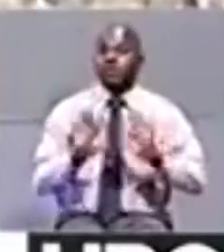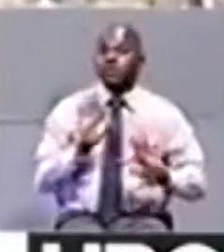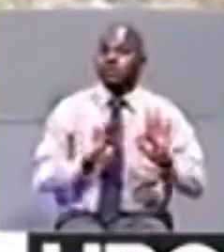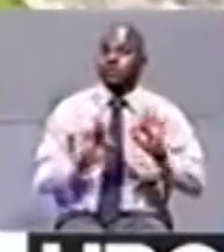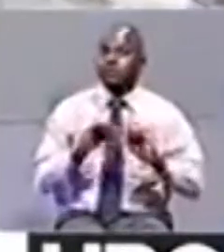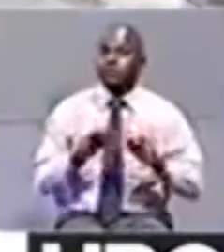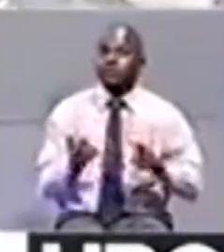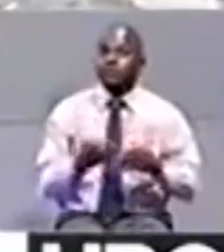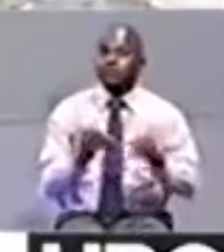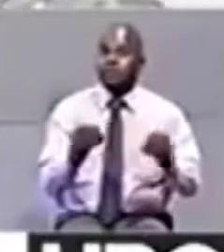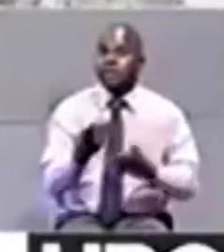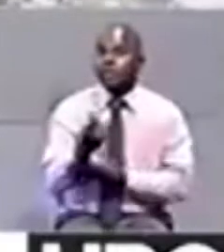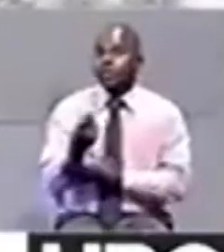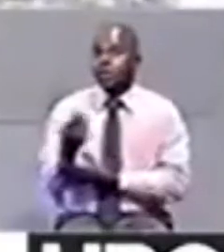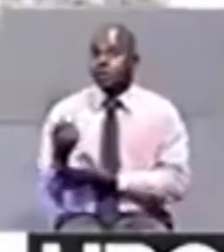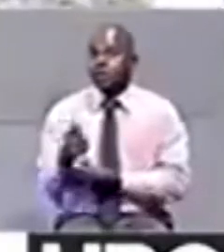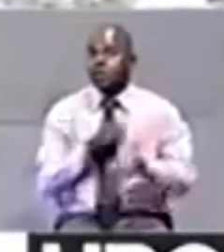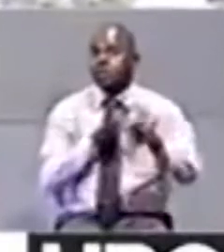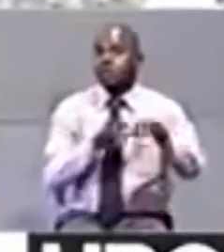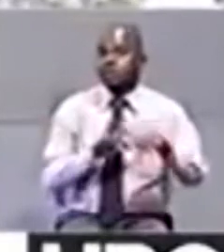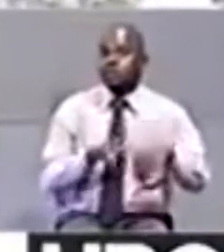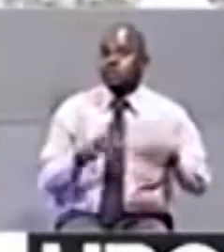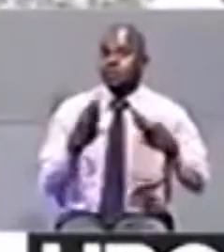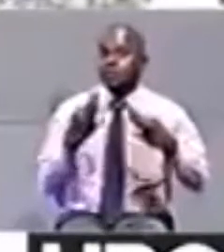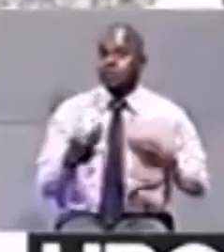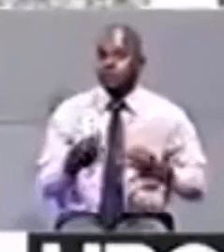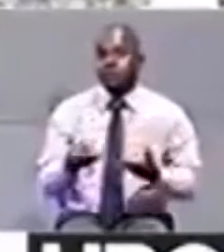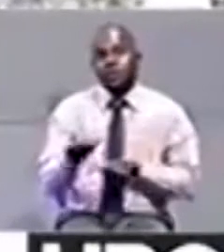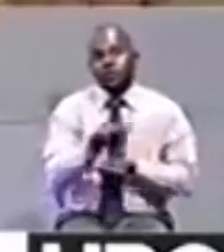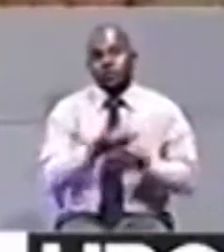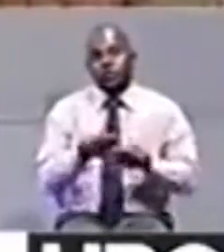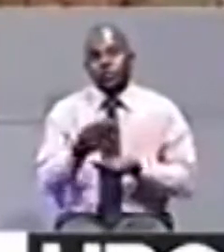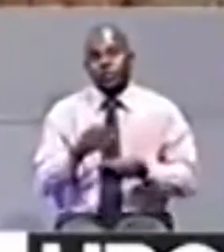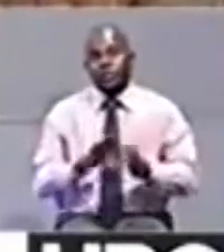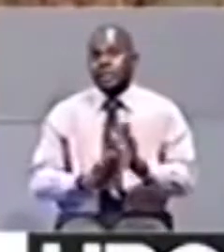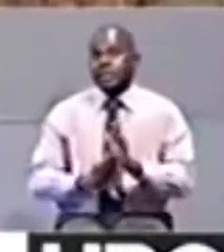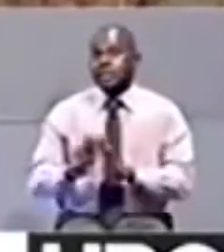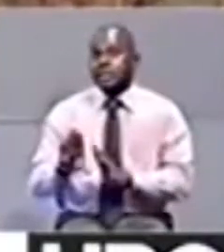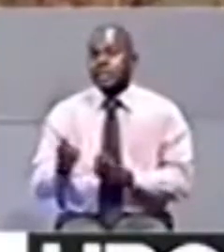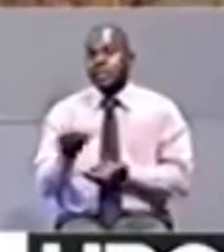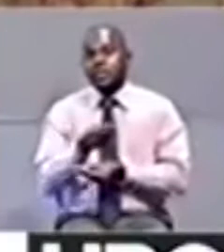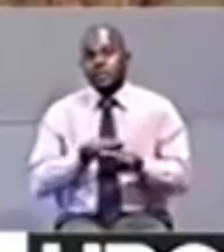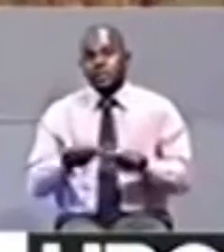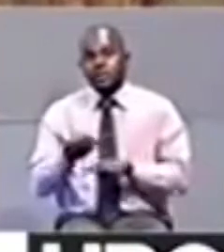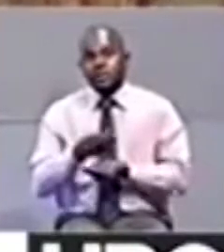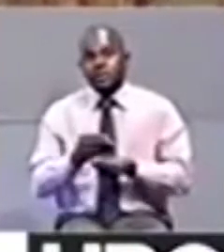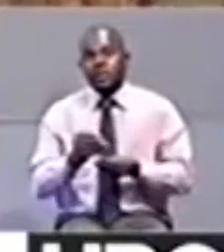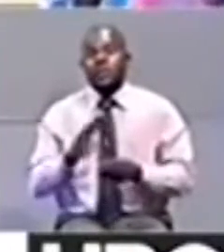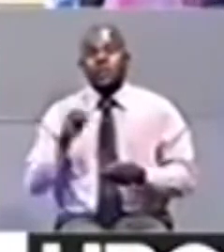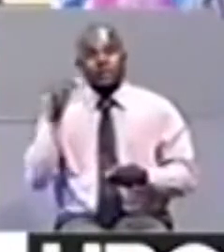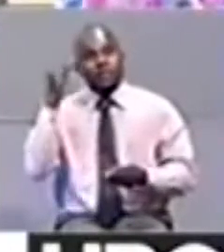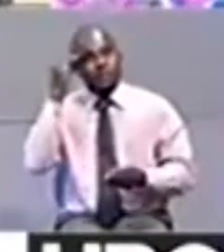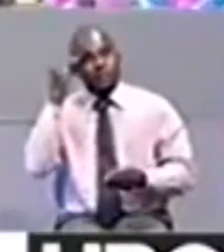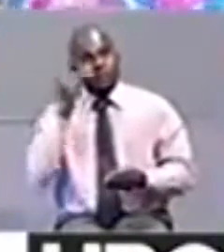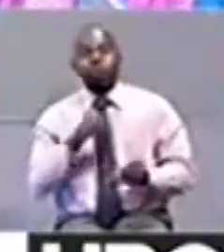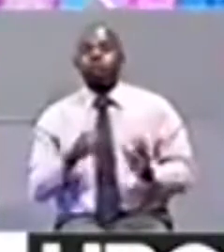equitable distribution of income and agricultural production for economic development. Economists say the Saemolundong model is